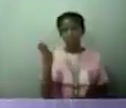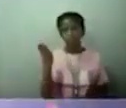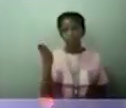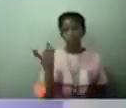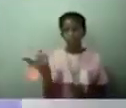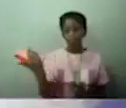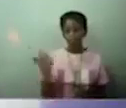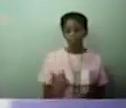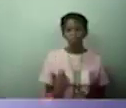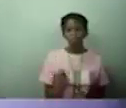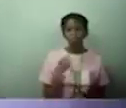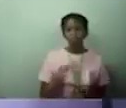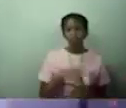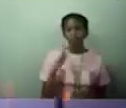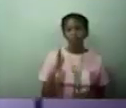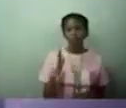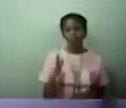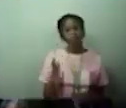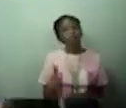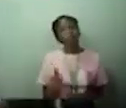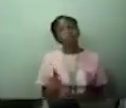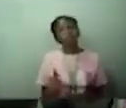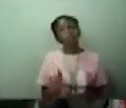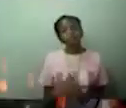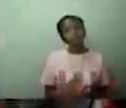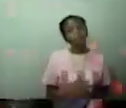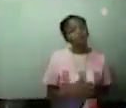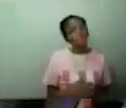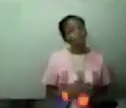me to your brook.